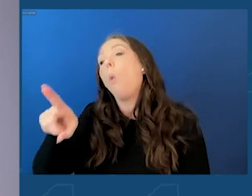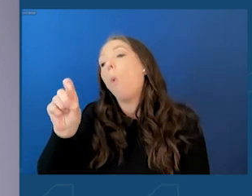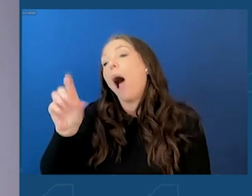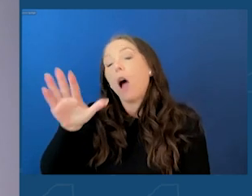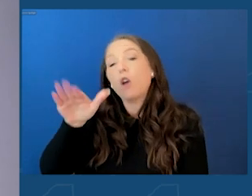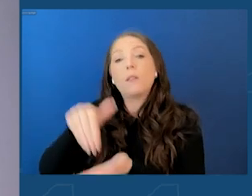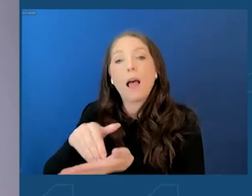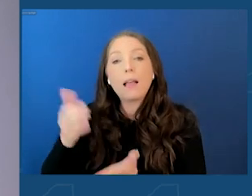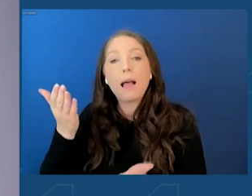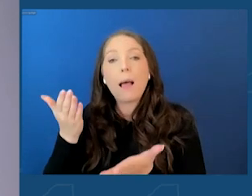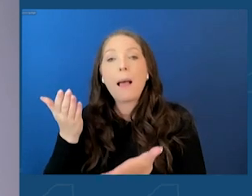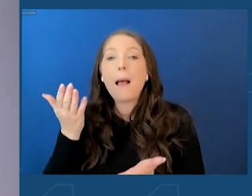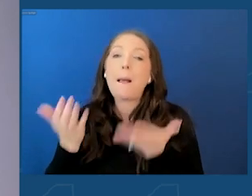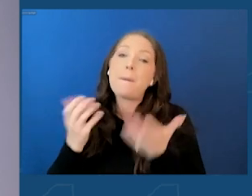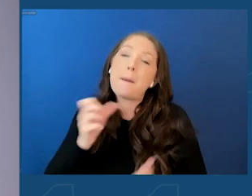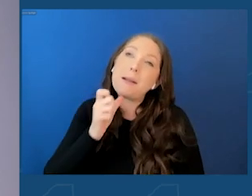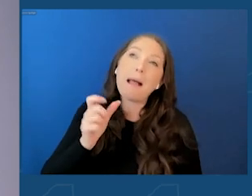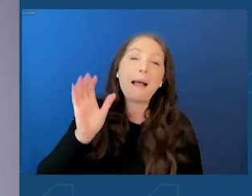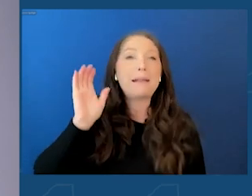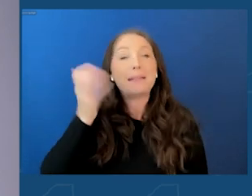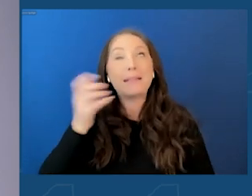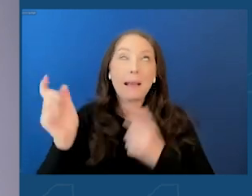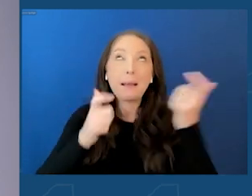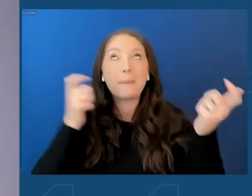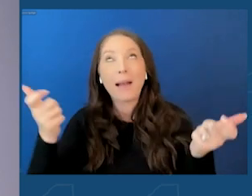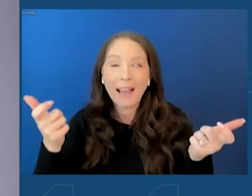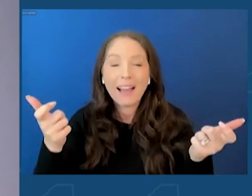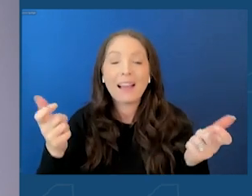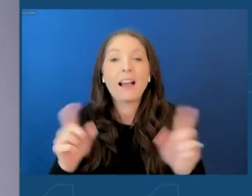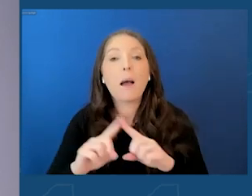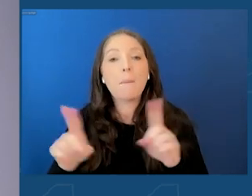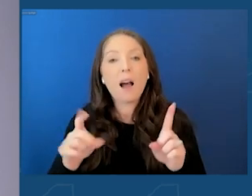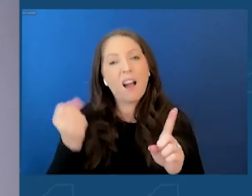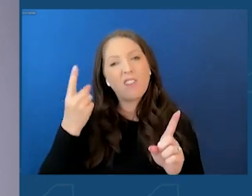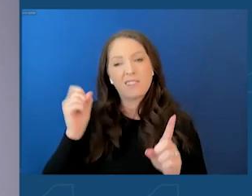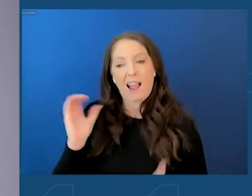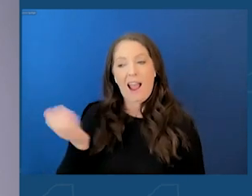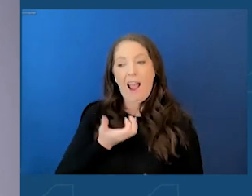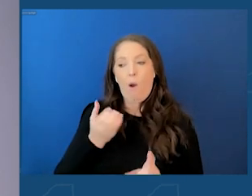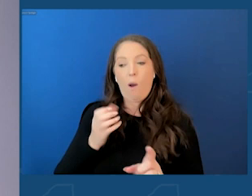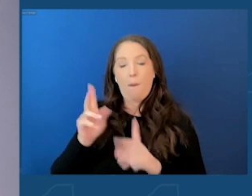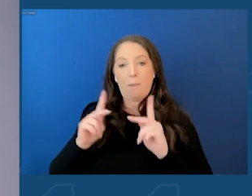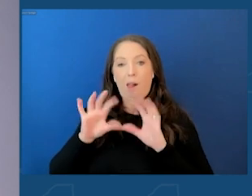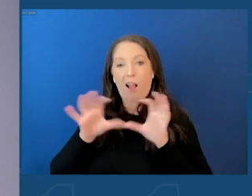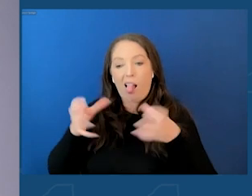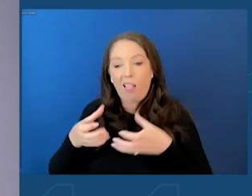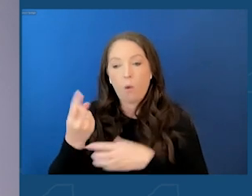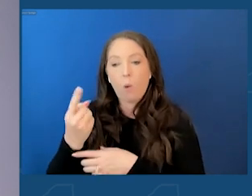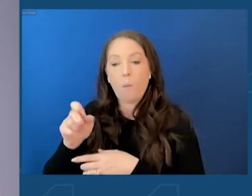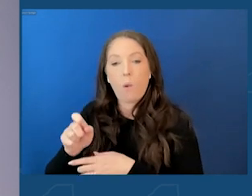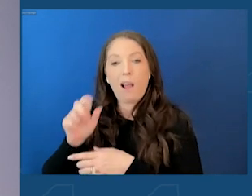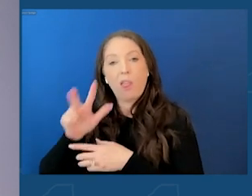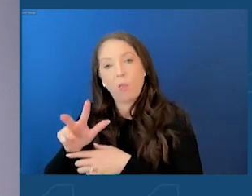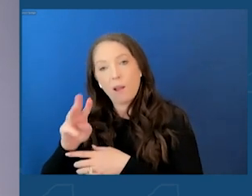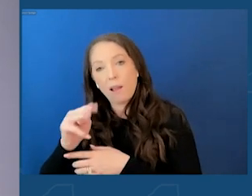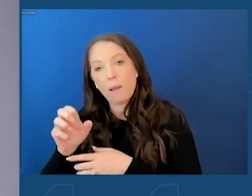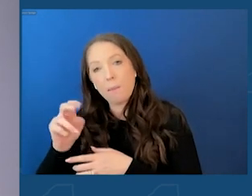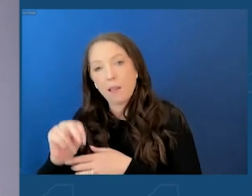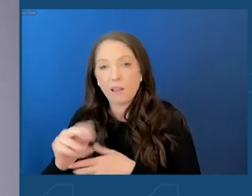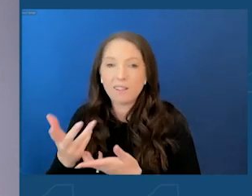somebody in the Big Apple, for instance, but given our population of about 1.3 million, number of households about 500, a little